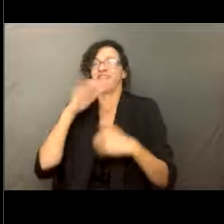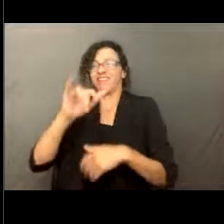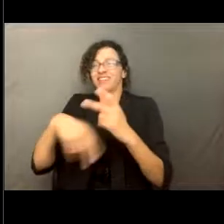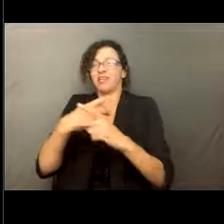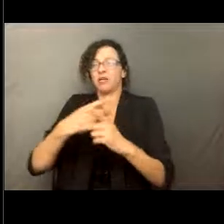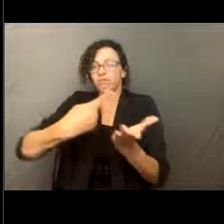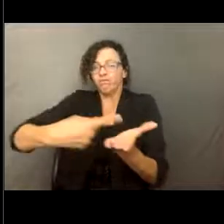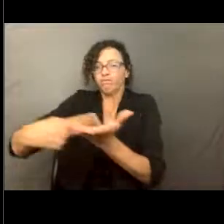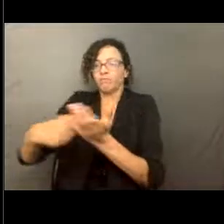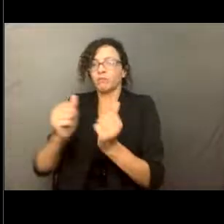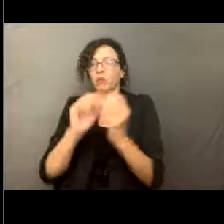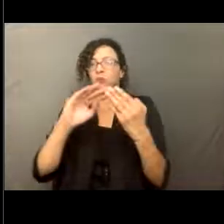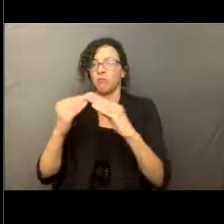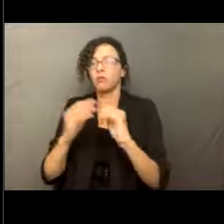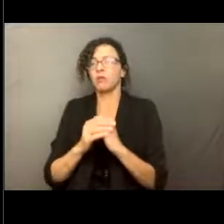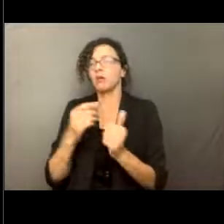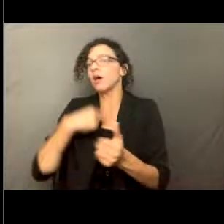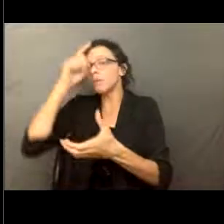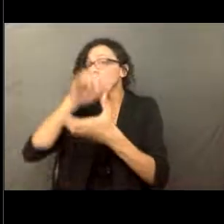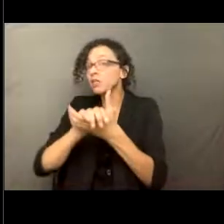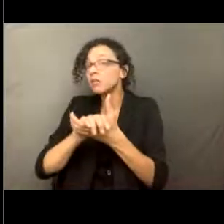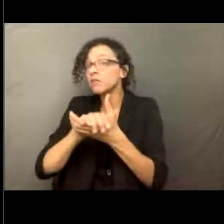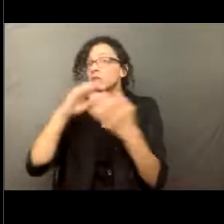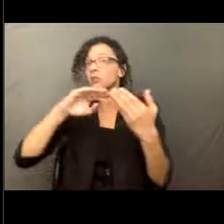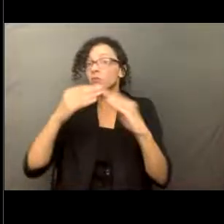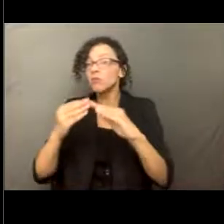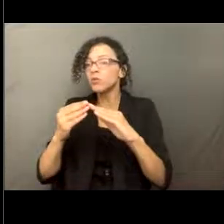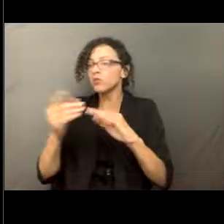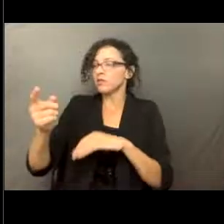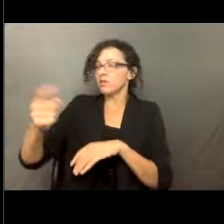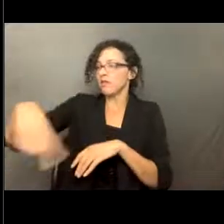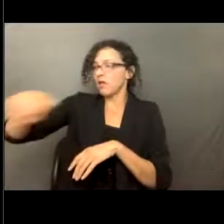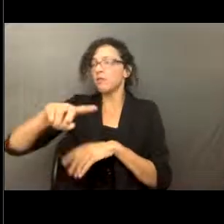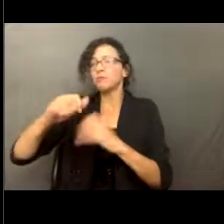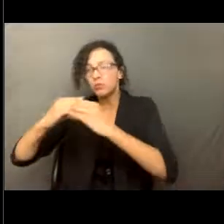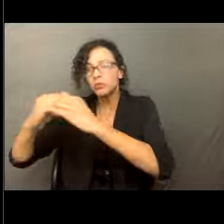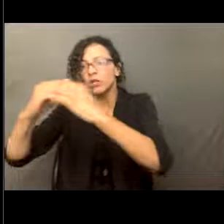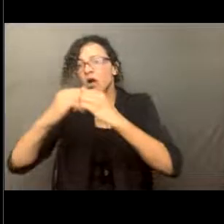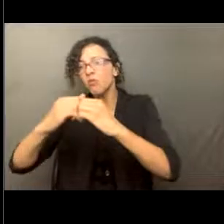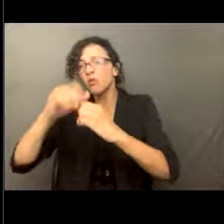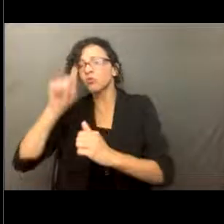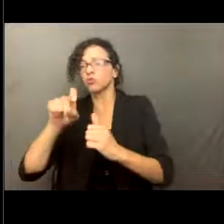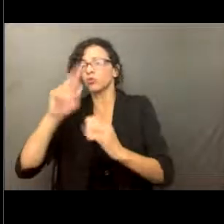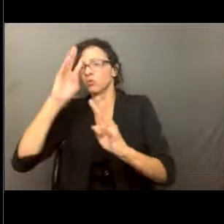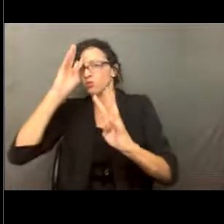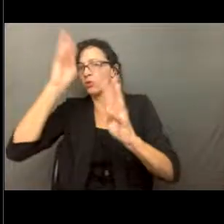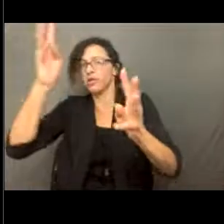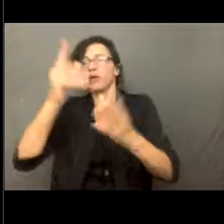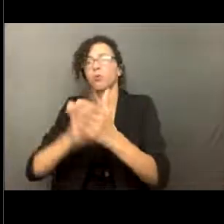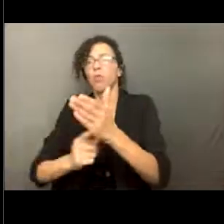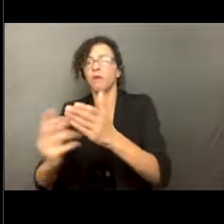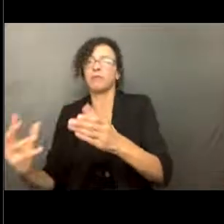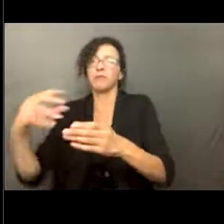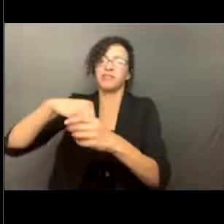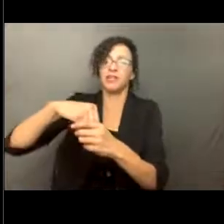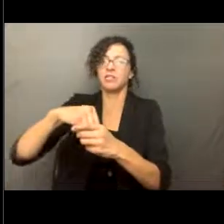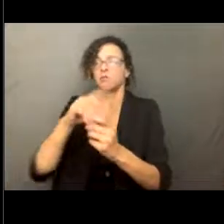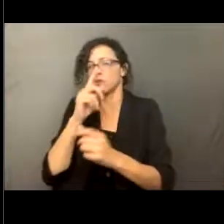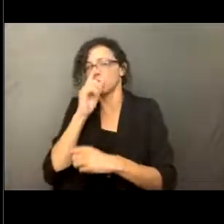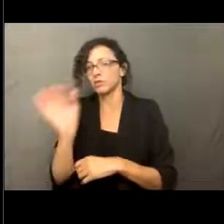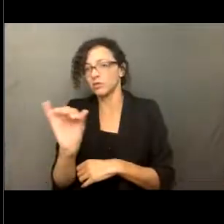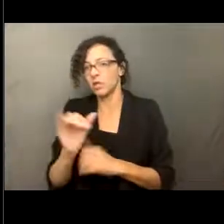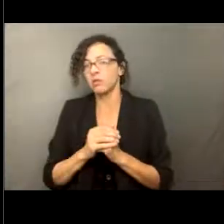I do believe that they should co-create what that engagement really looks like. And so I would appreciate any kind of feedback that would be able to come